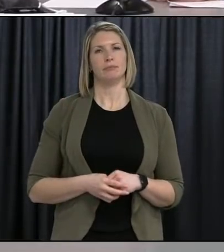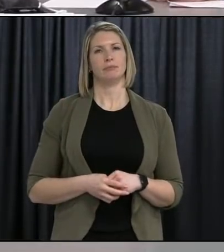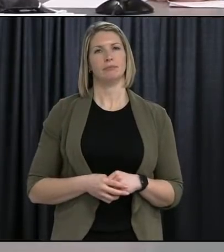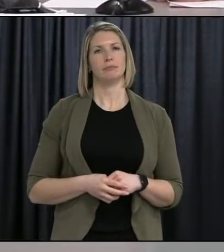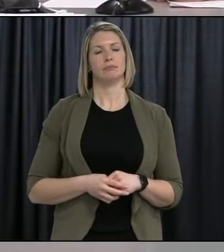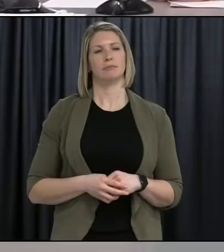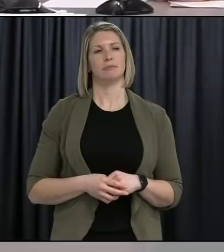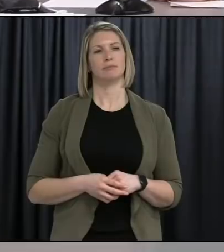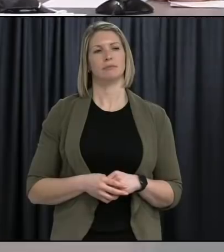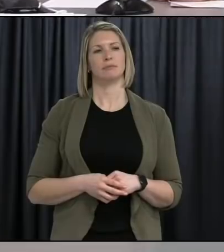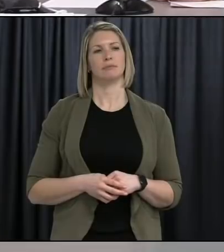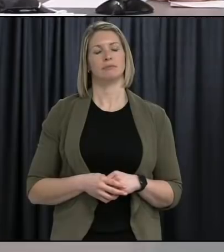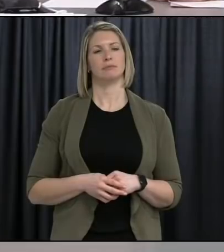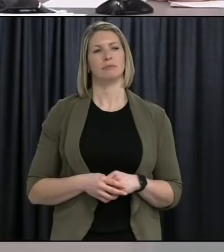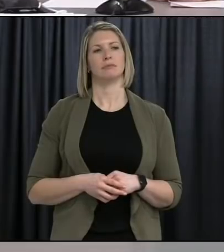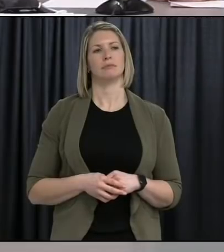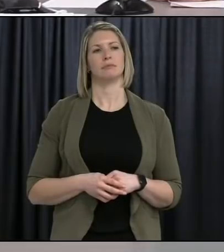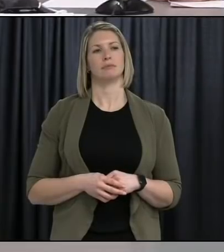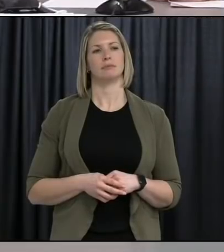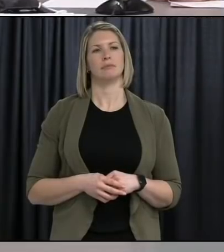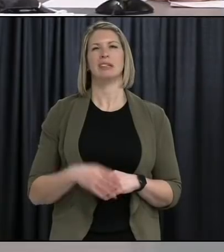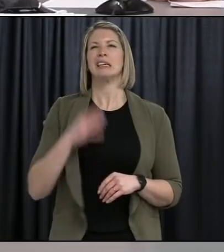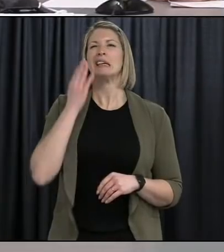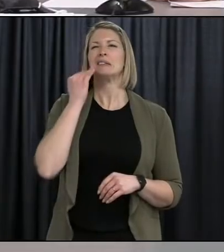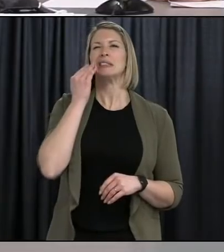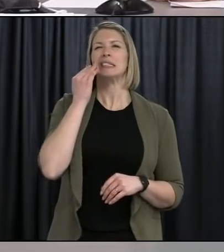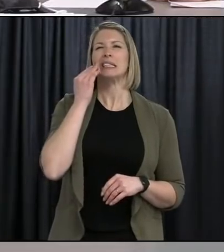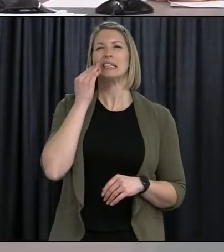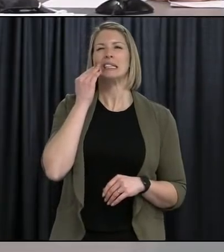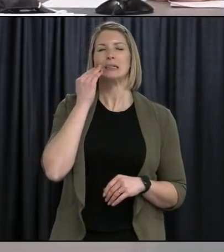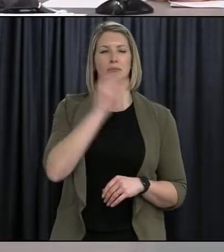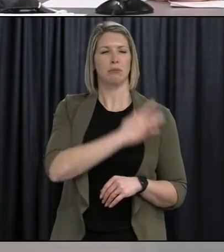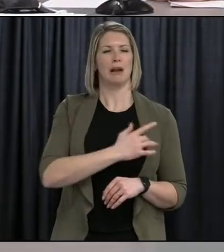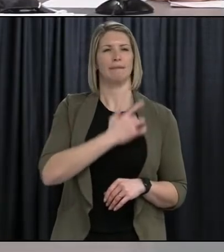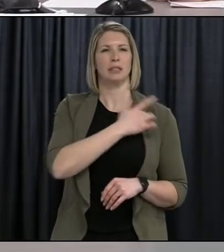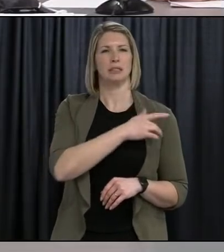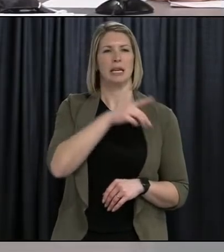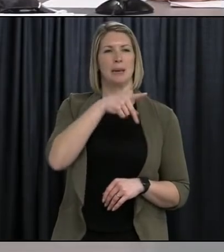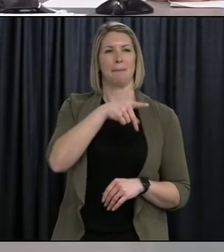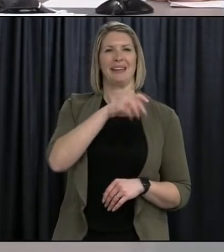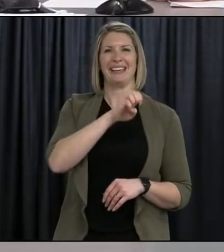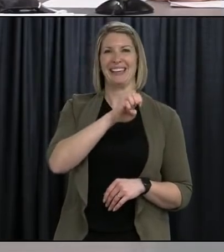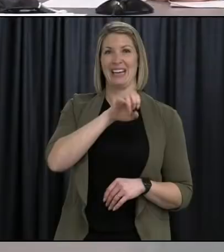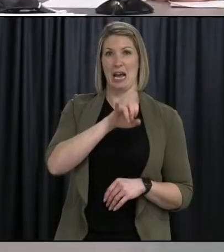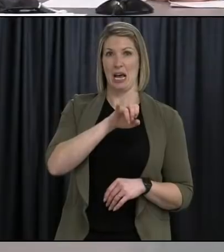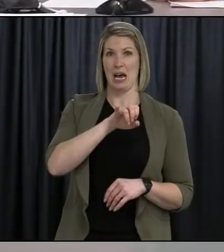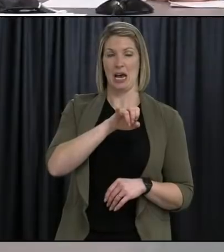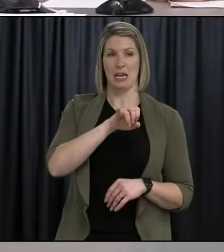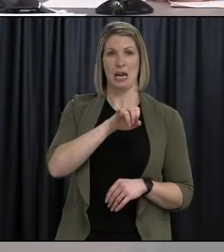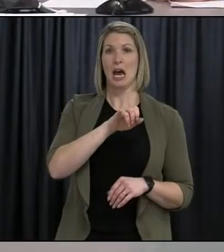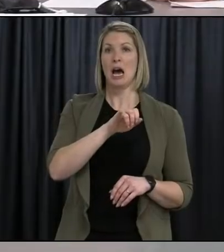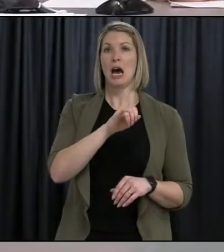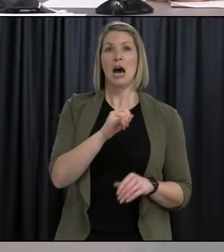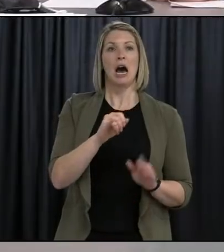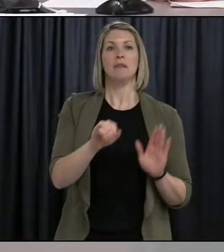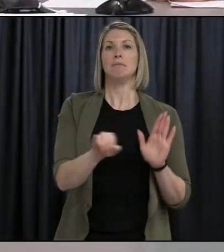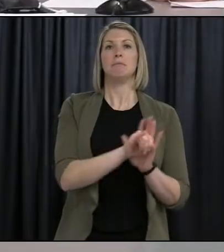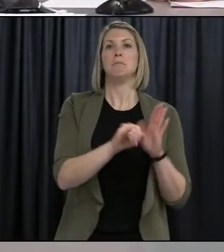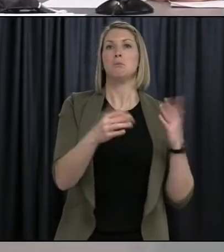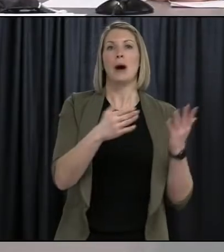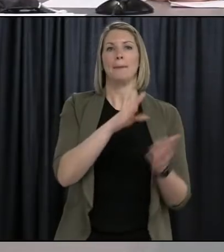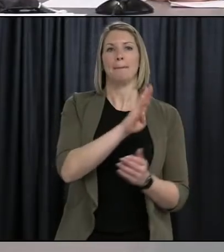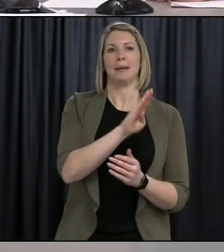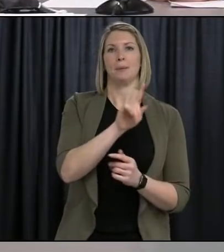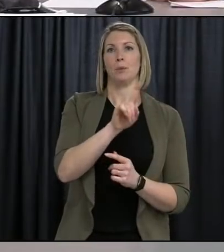you. The province of Prince Edward Island just recently identified its first case of the variant, and the Premier was quoted as